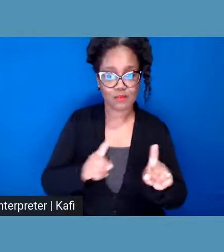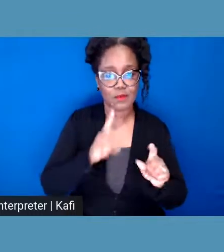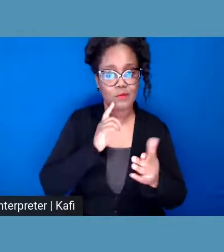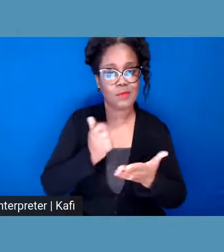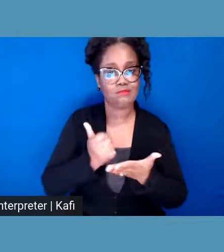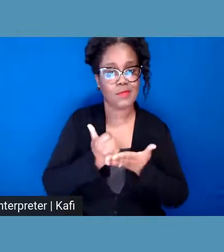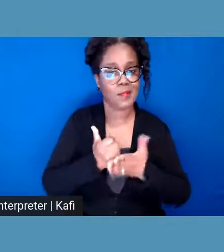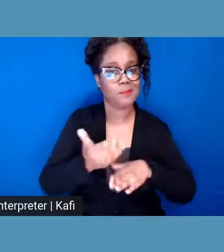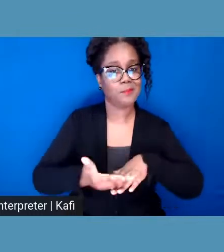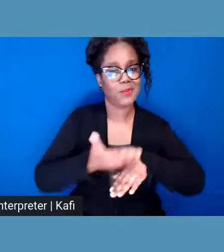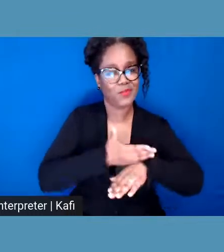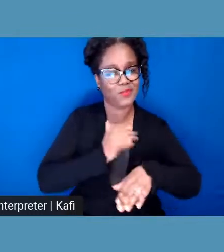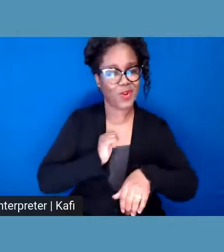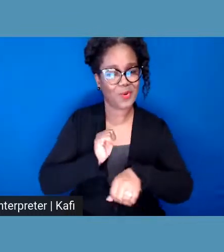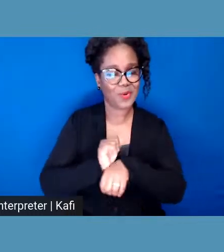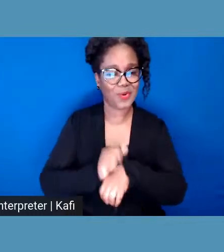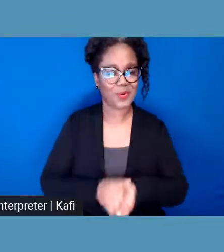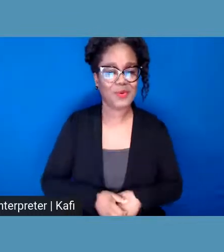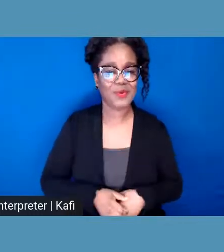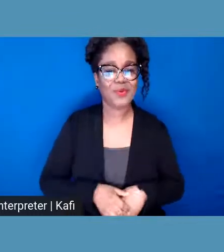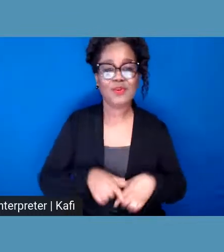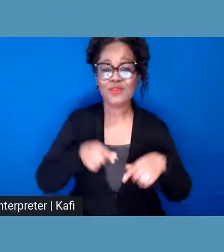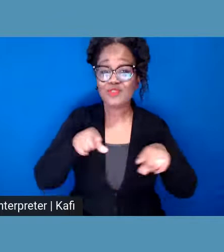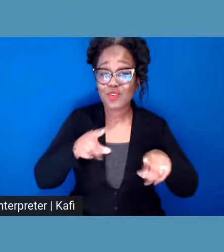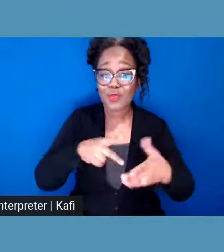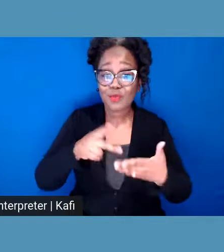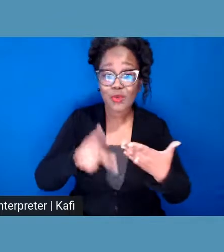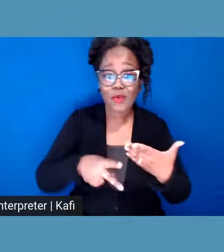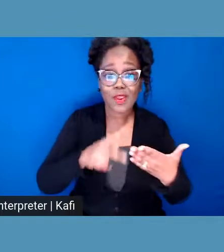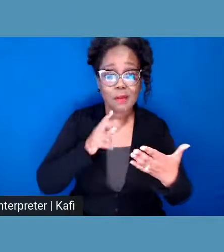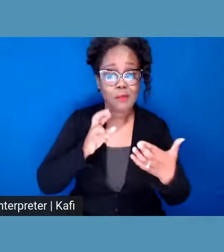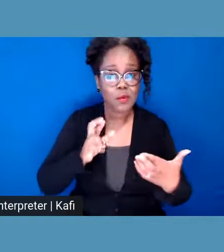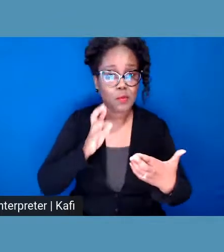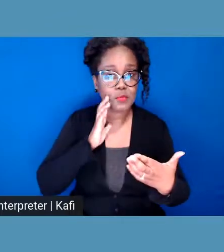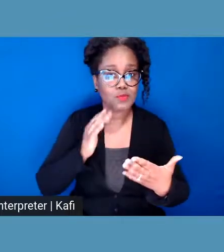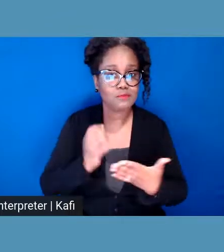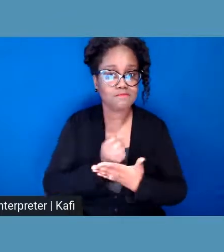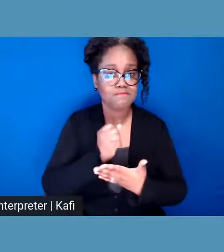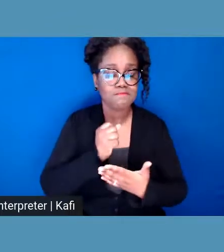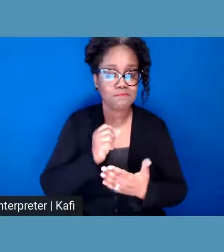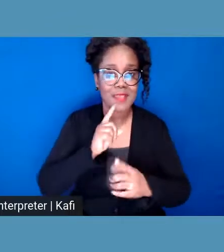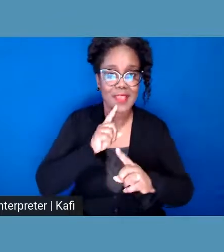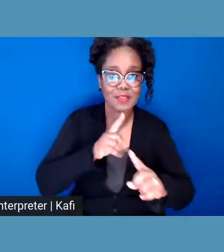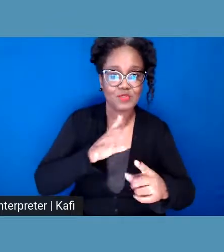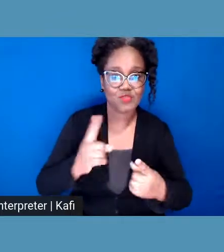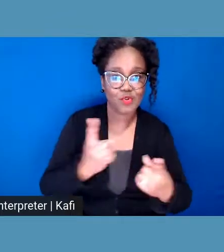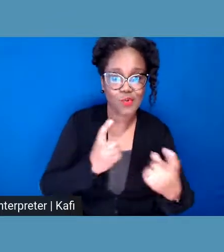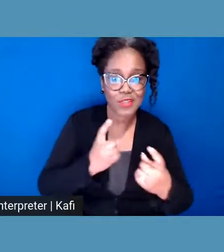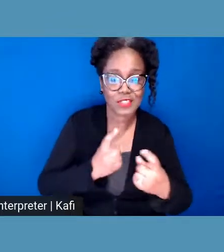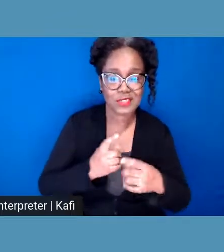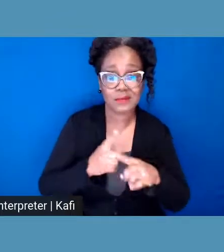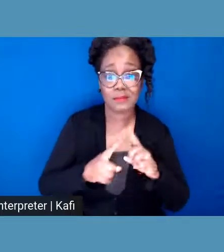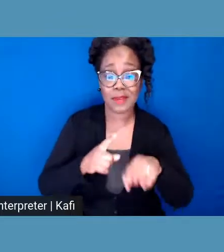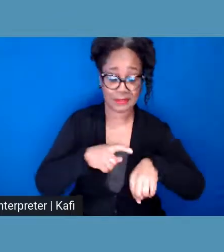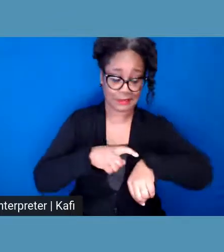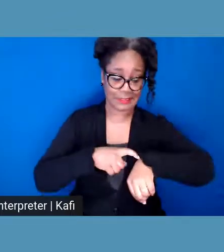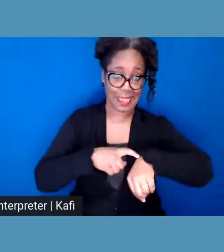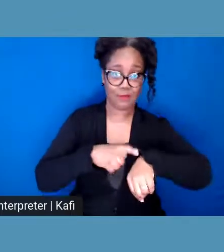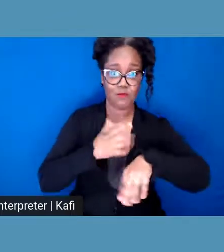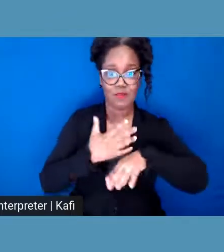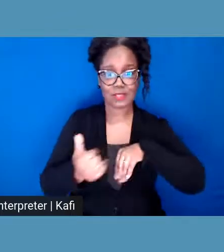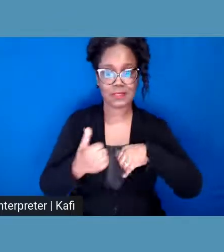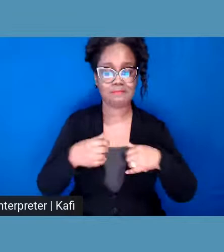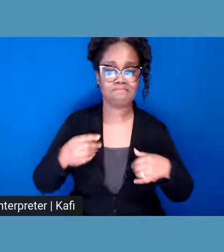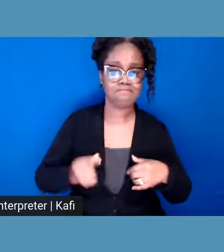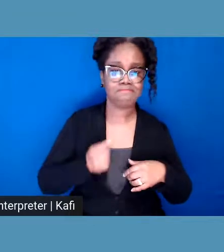program, we will address as many of your questions as time allows. However, sometimes we are unable to answer all of those questions, as others may arise when